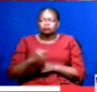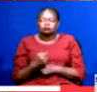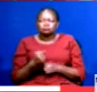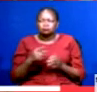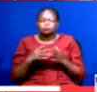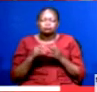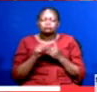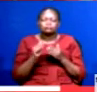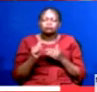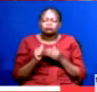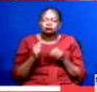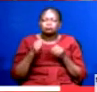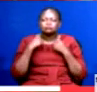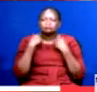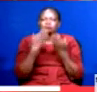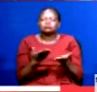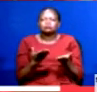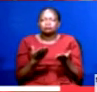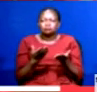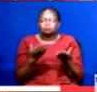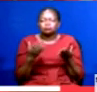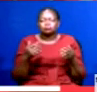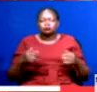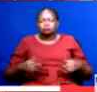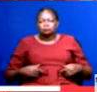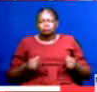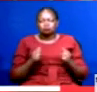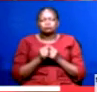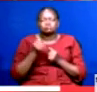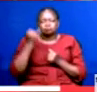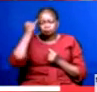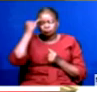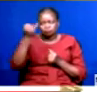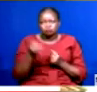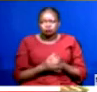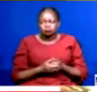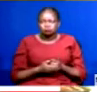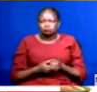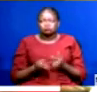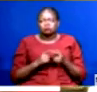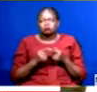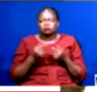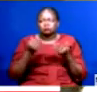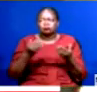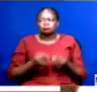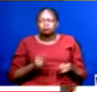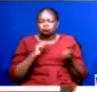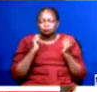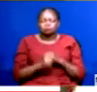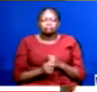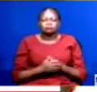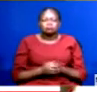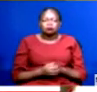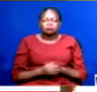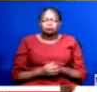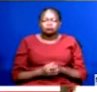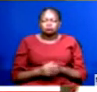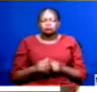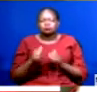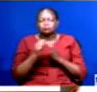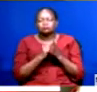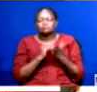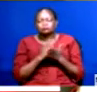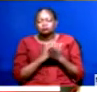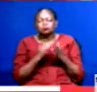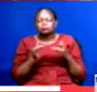$5,000 given to a young person with an idea. It brings the change. The State Department considers the partnership as